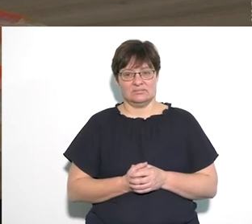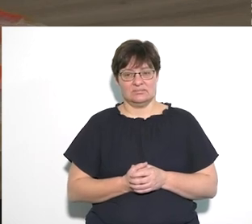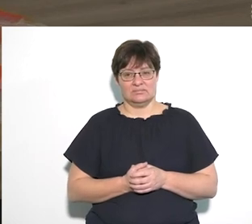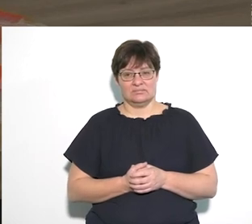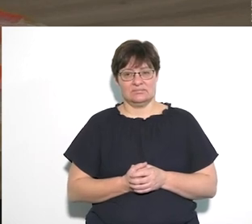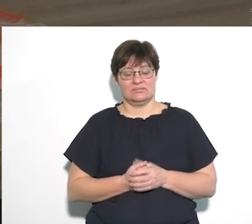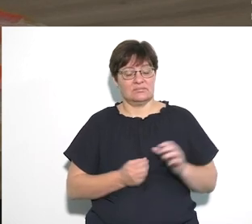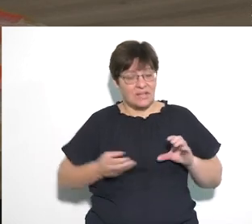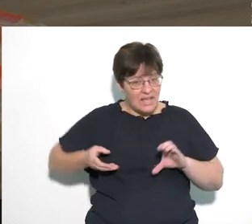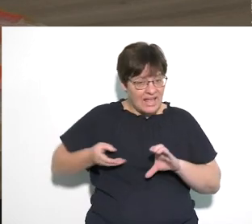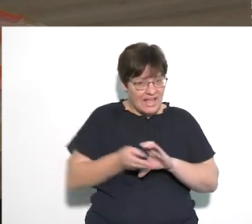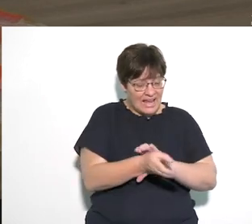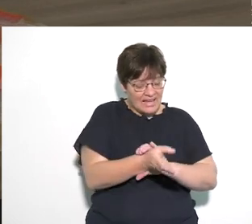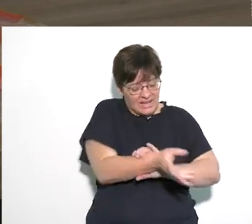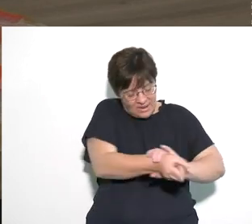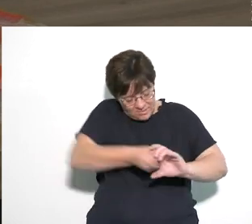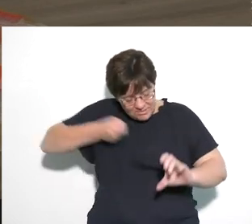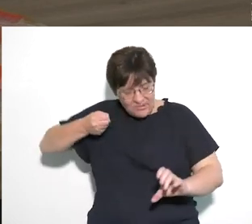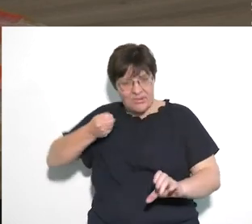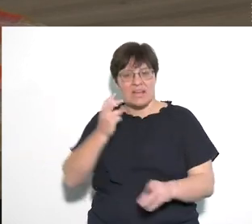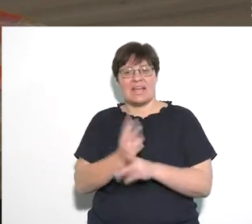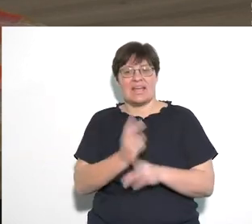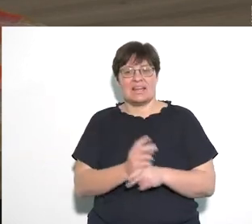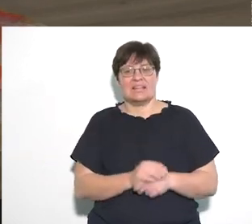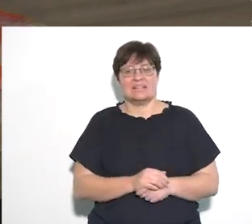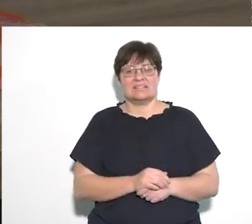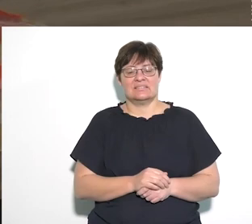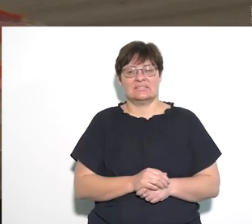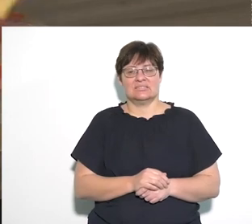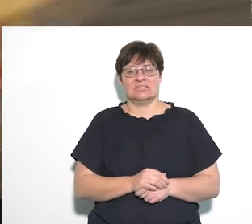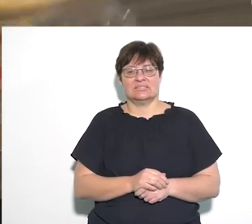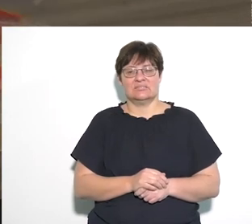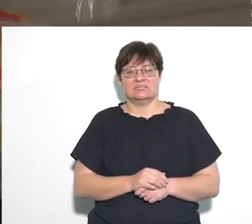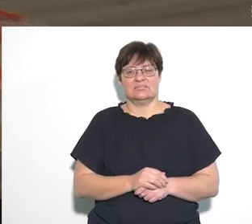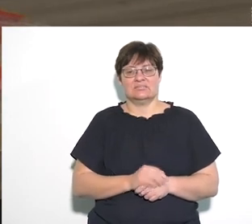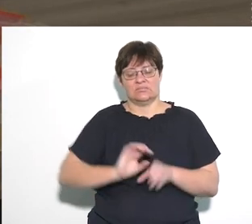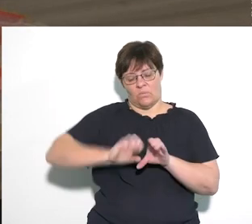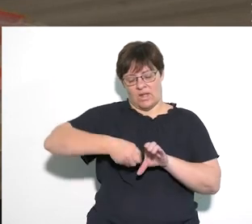1, 2, 3. Put my hand in the open end, pull it through.